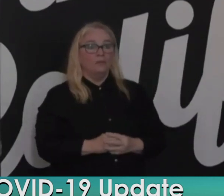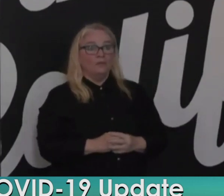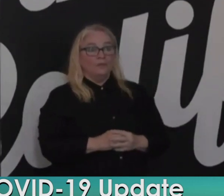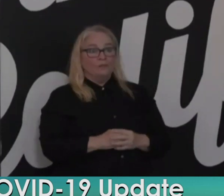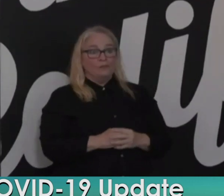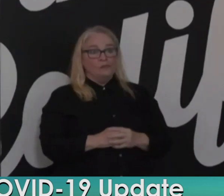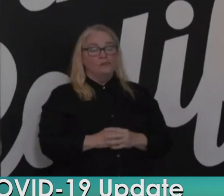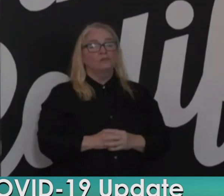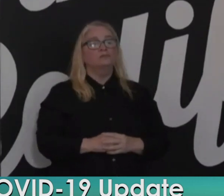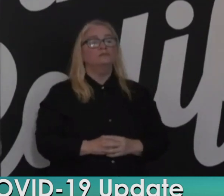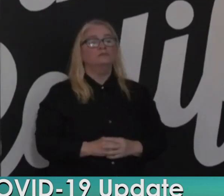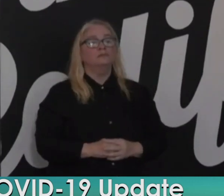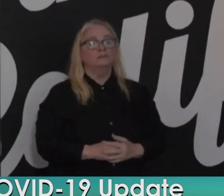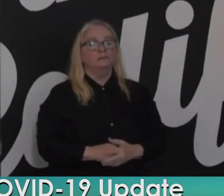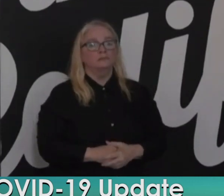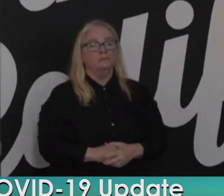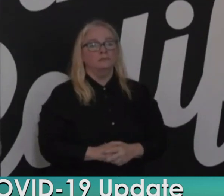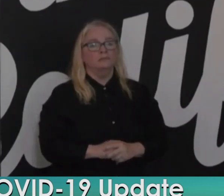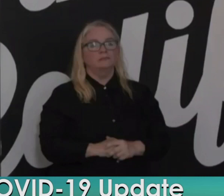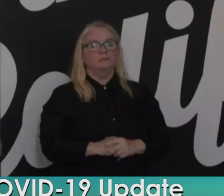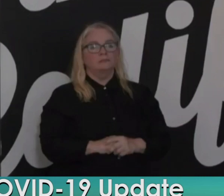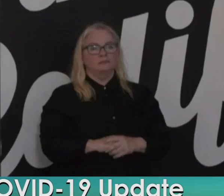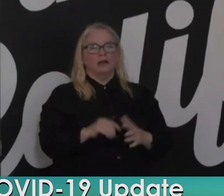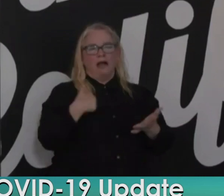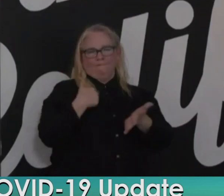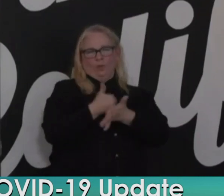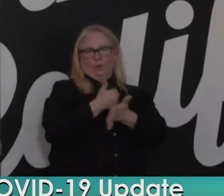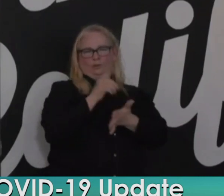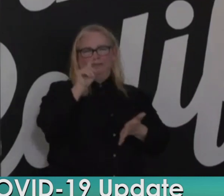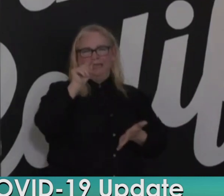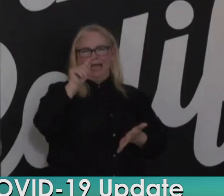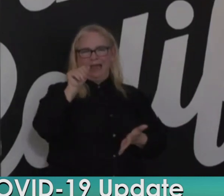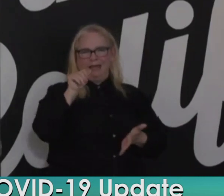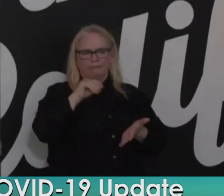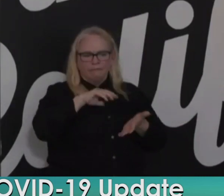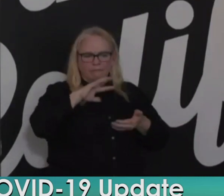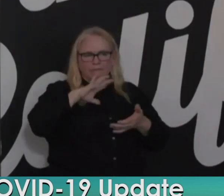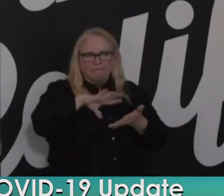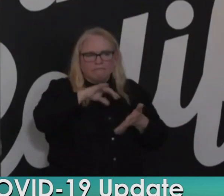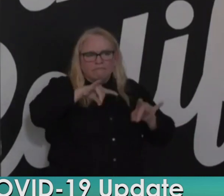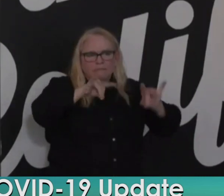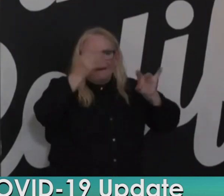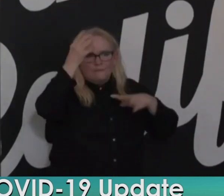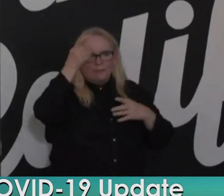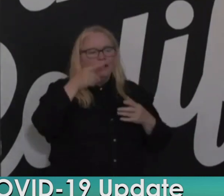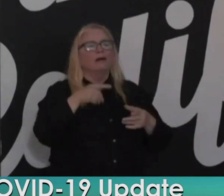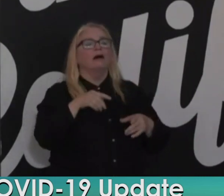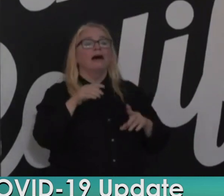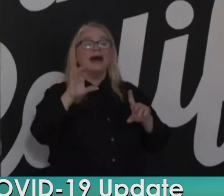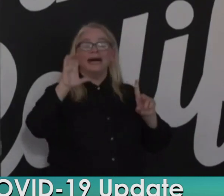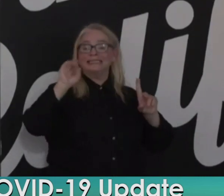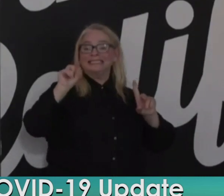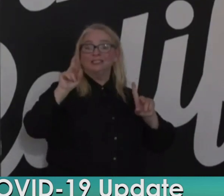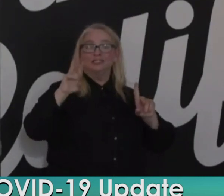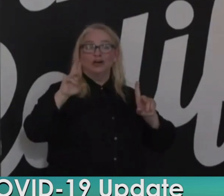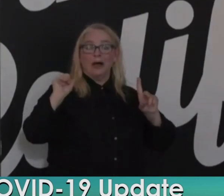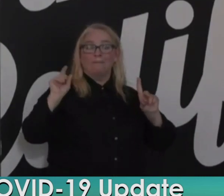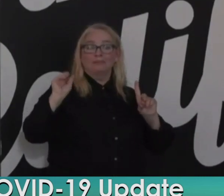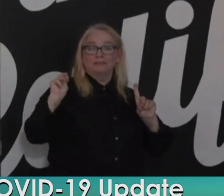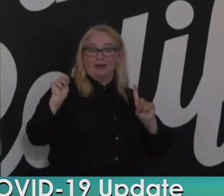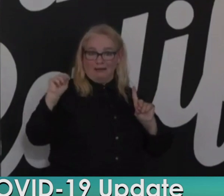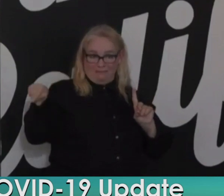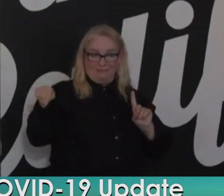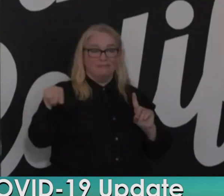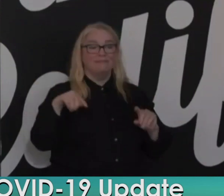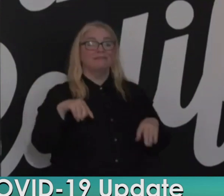data management platform in partnership with Accenture, Amazon, and Salesforce that will be providing the ability in